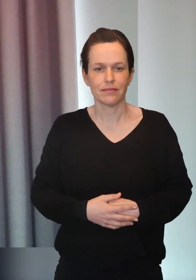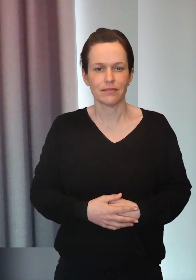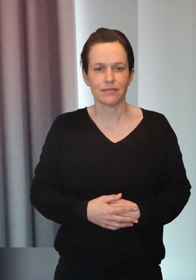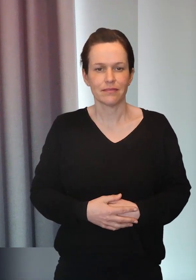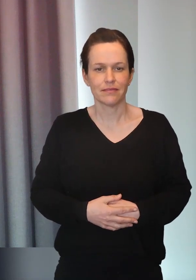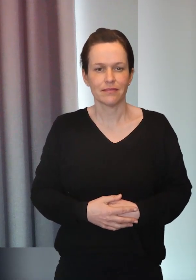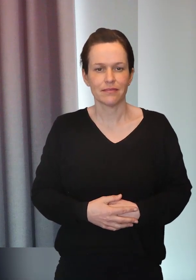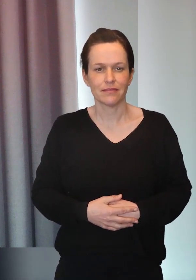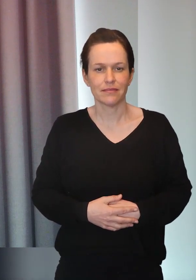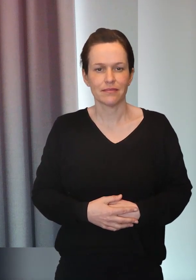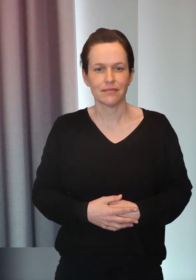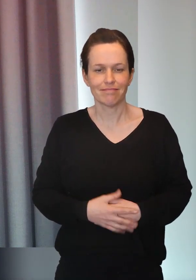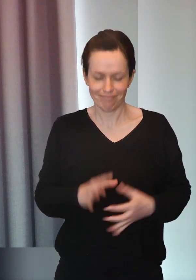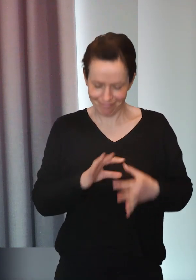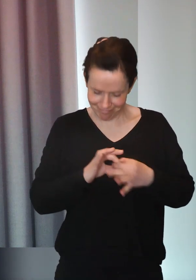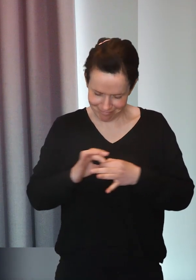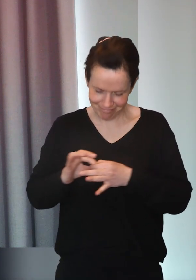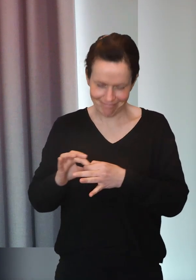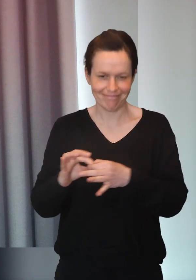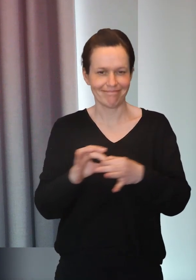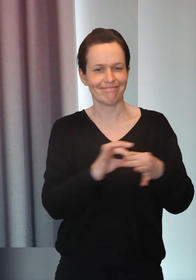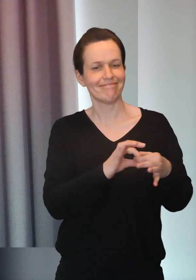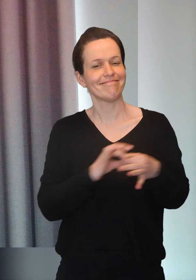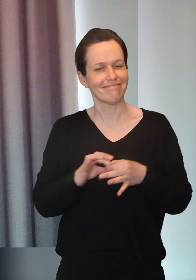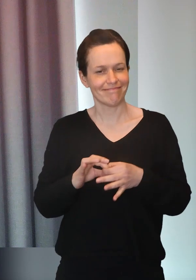people, everyone,